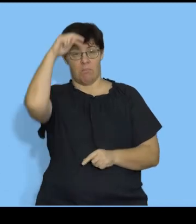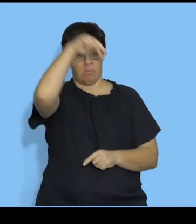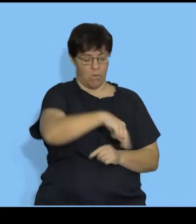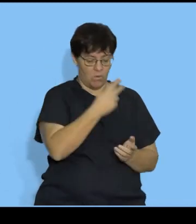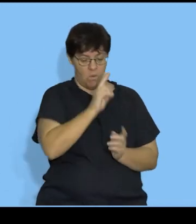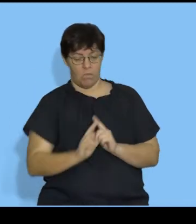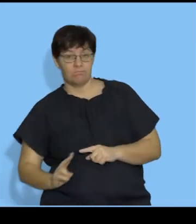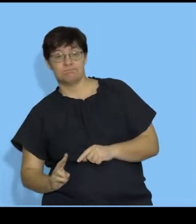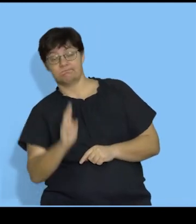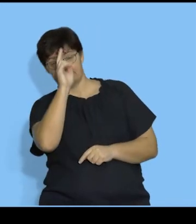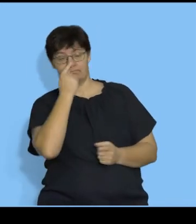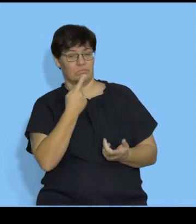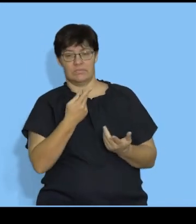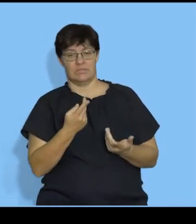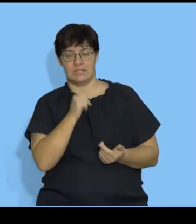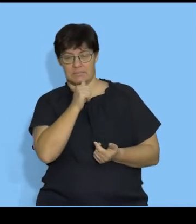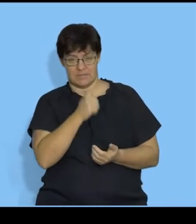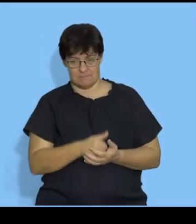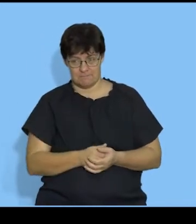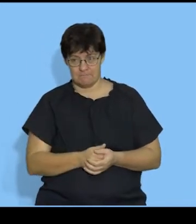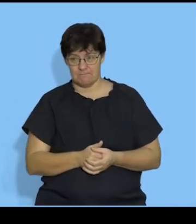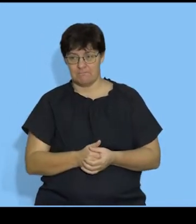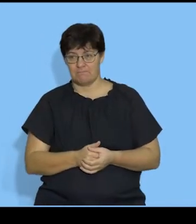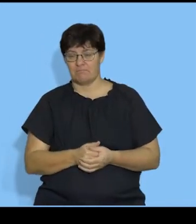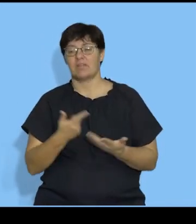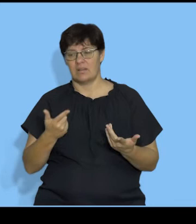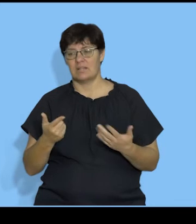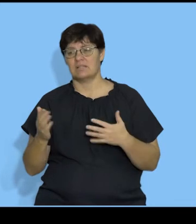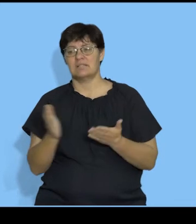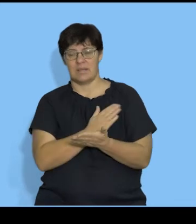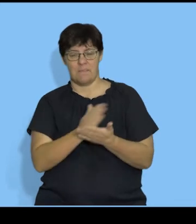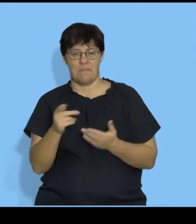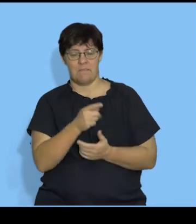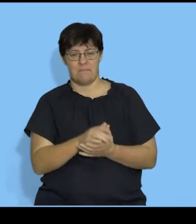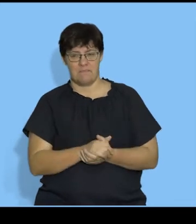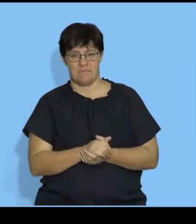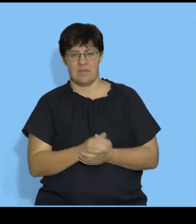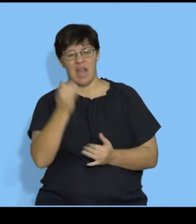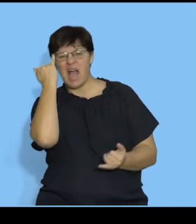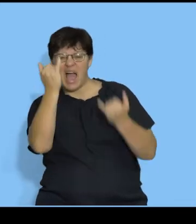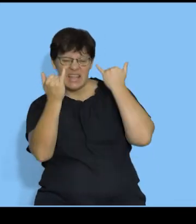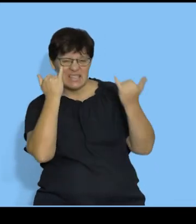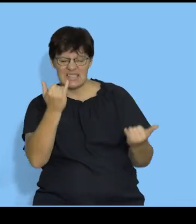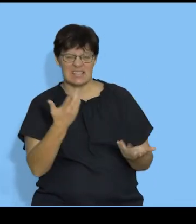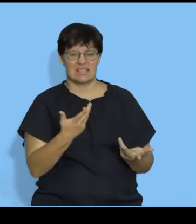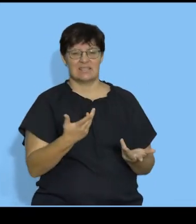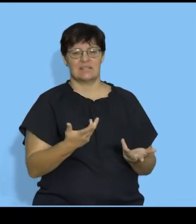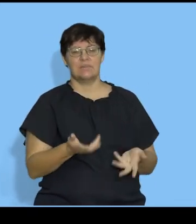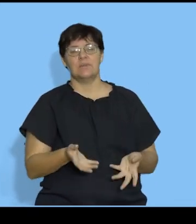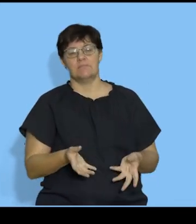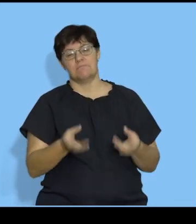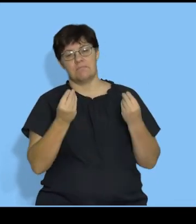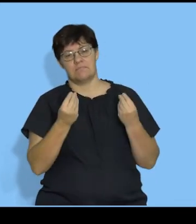to top, right? So these are some of the ideas that we actually need to try